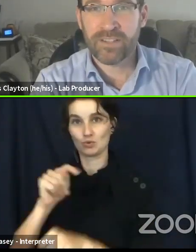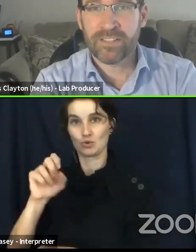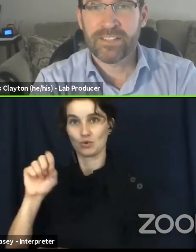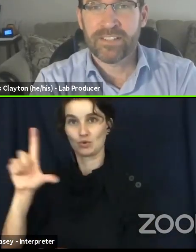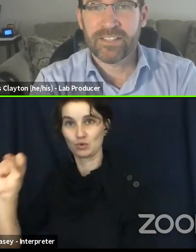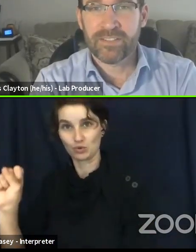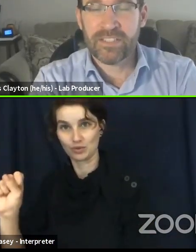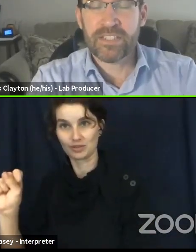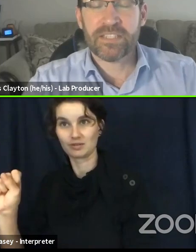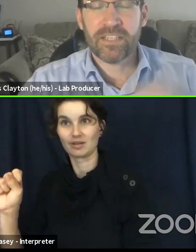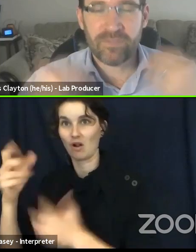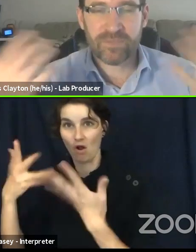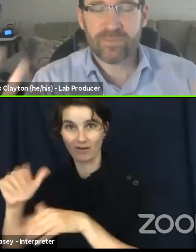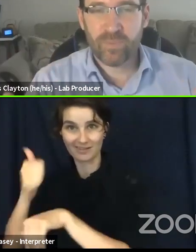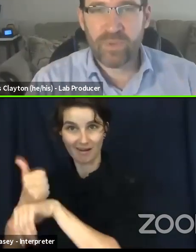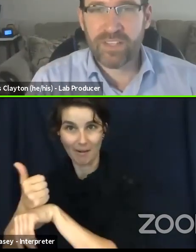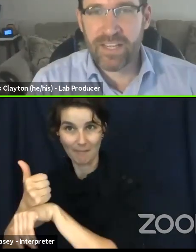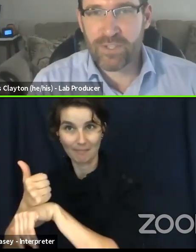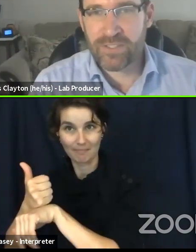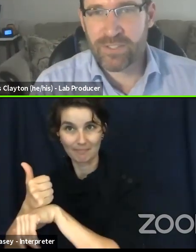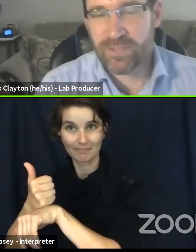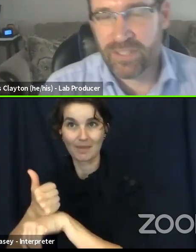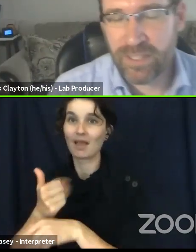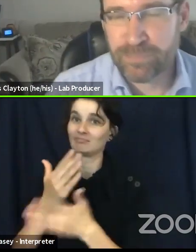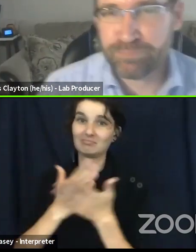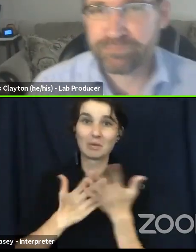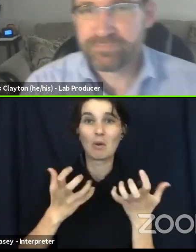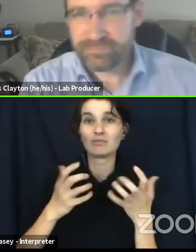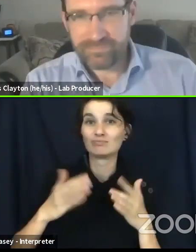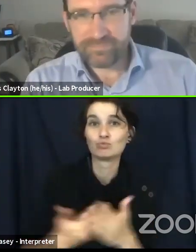more conceived with connection